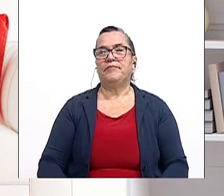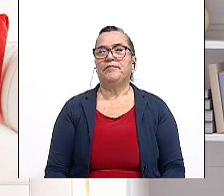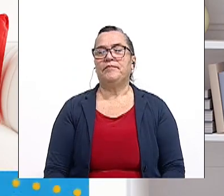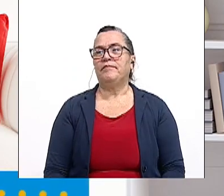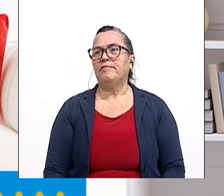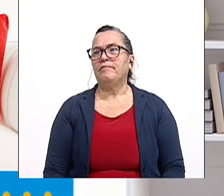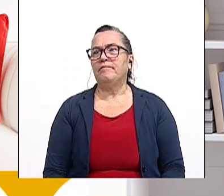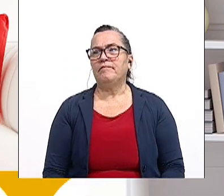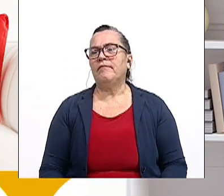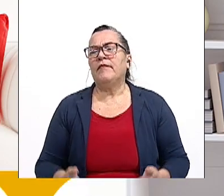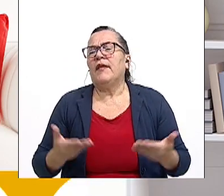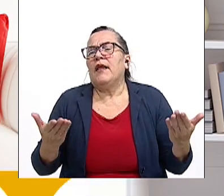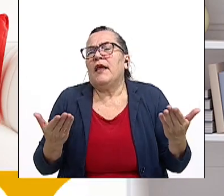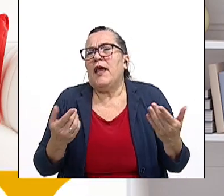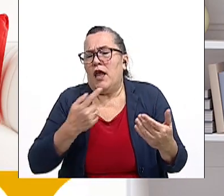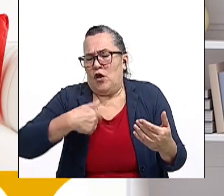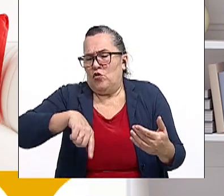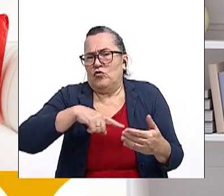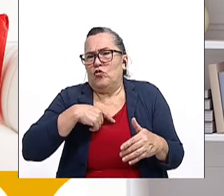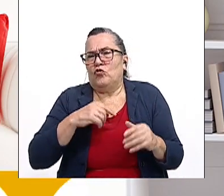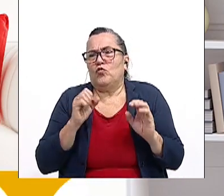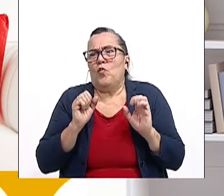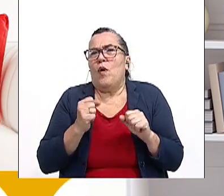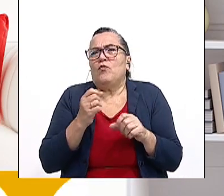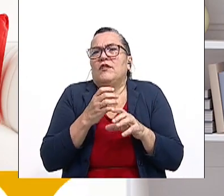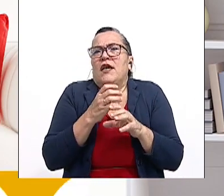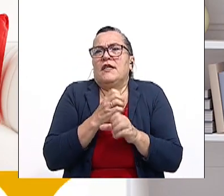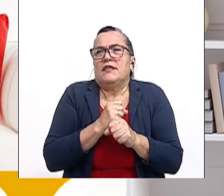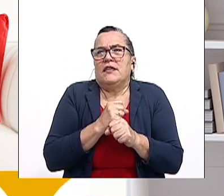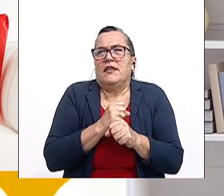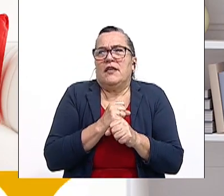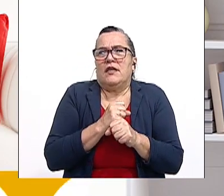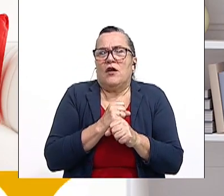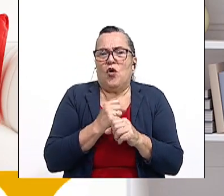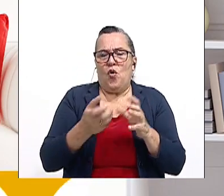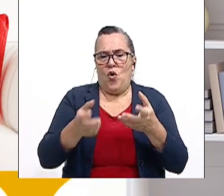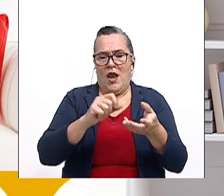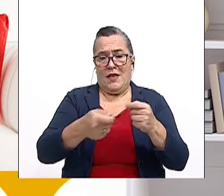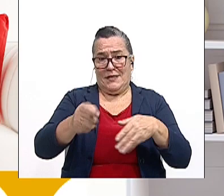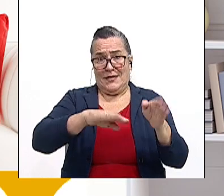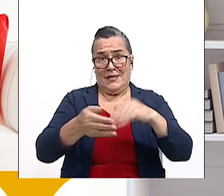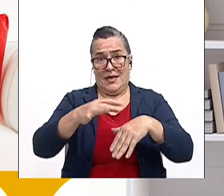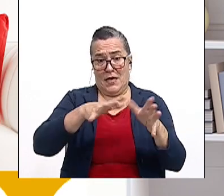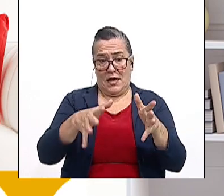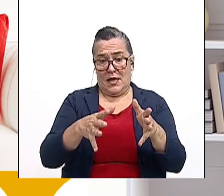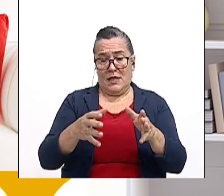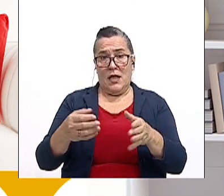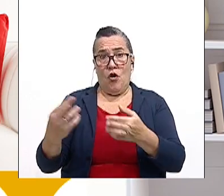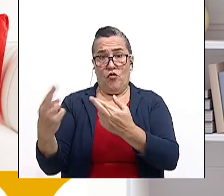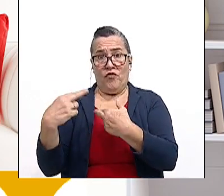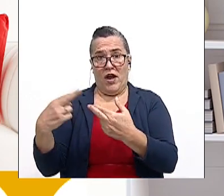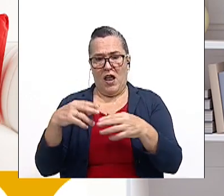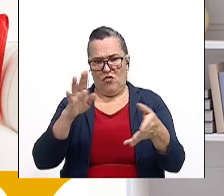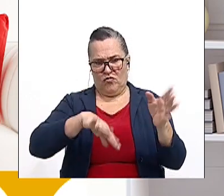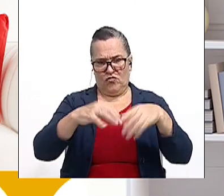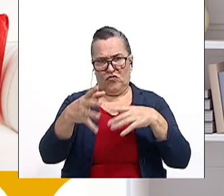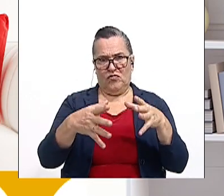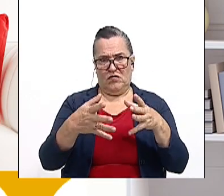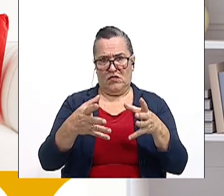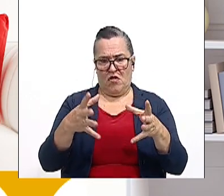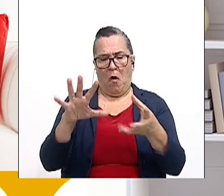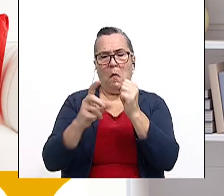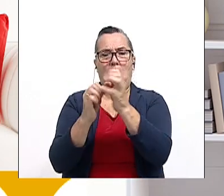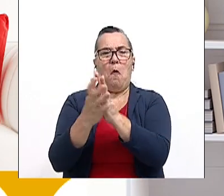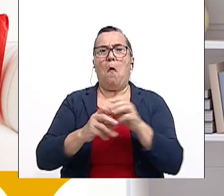what can we do with the wraps from other gifts? Remember, what can we do with the